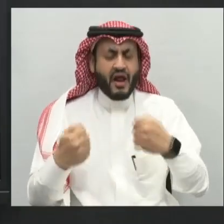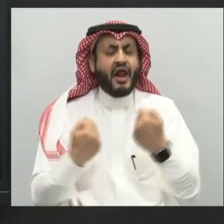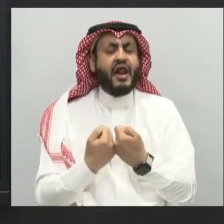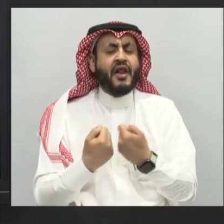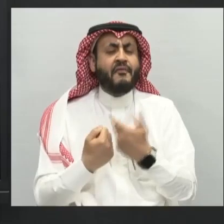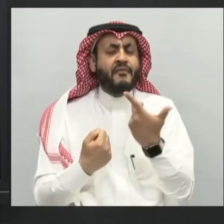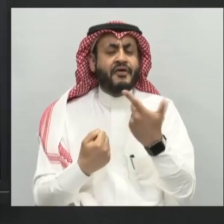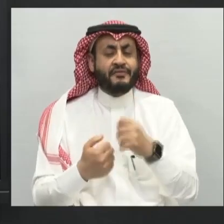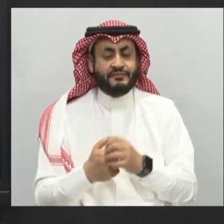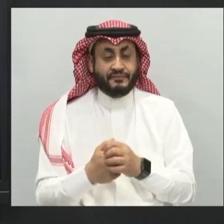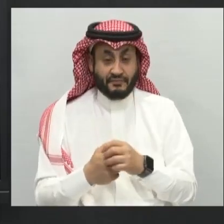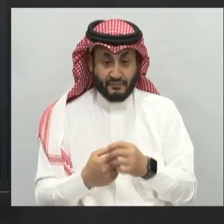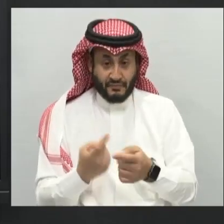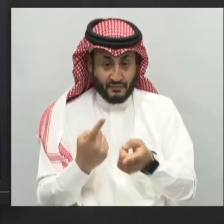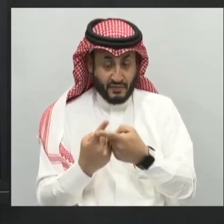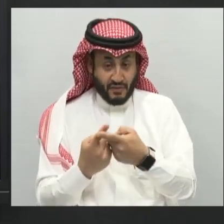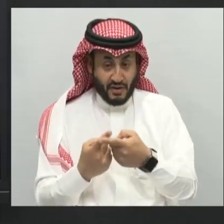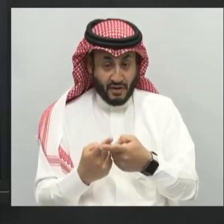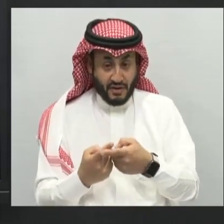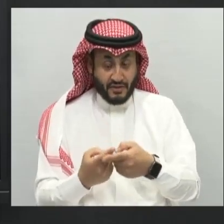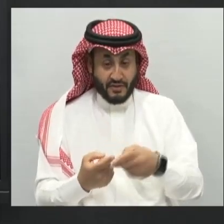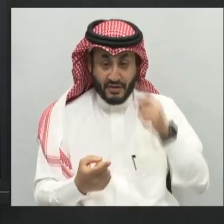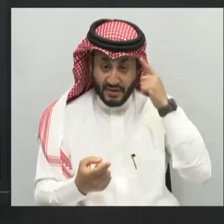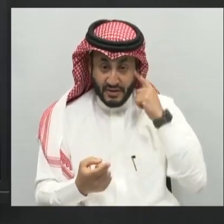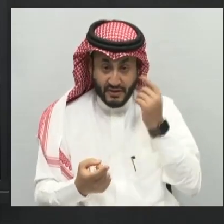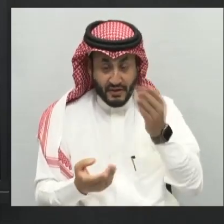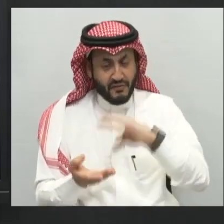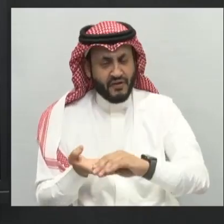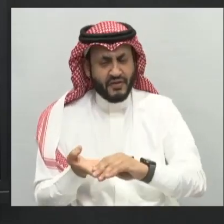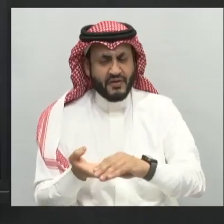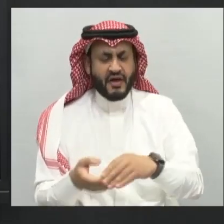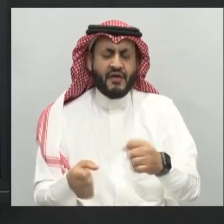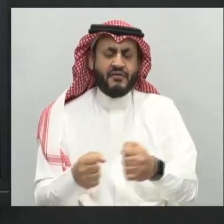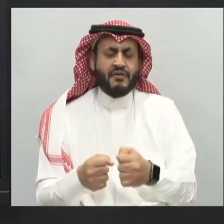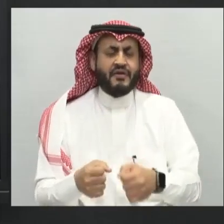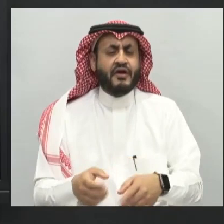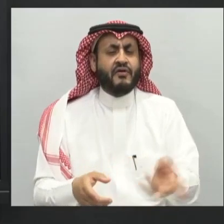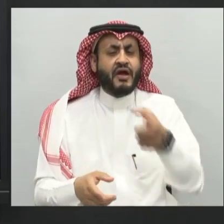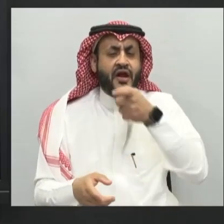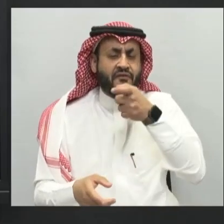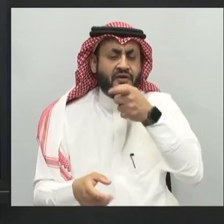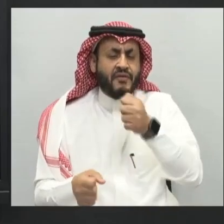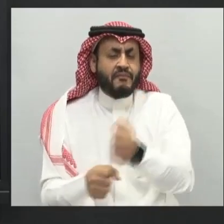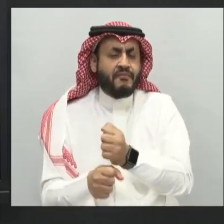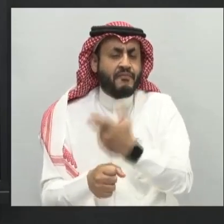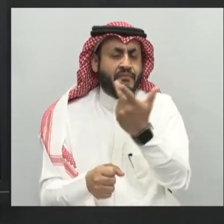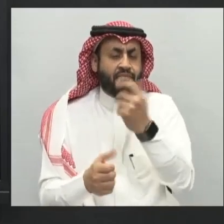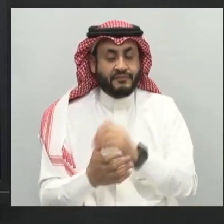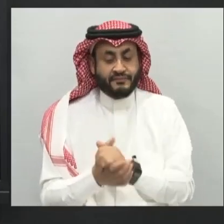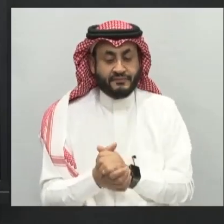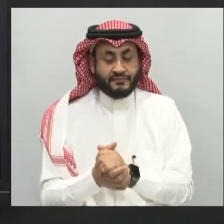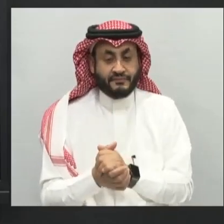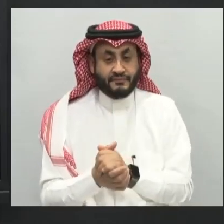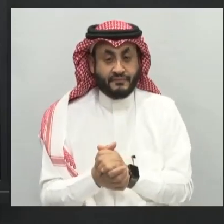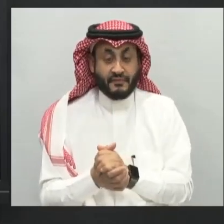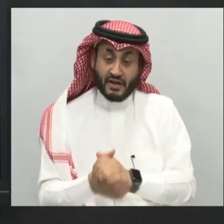has handwriting on Saturday, Aya has art on Wednesday. What are they going to do on Friday? They're going to play